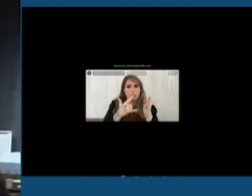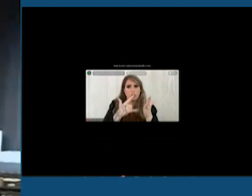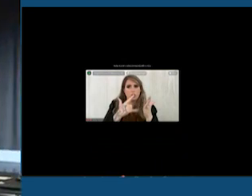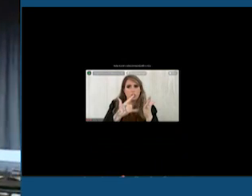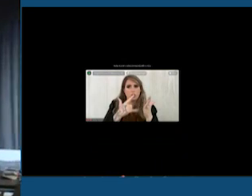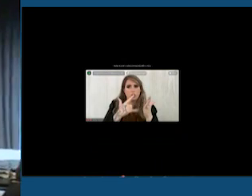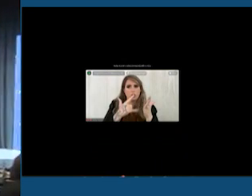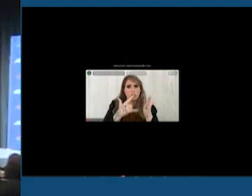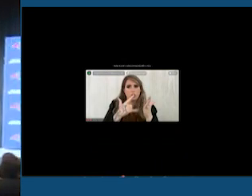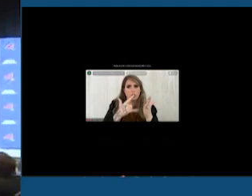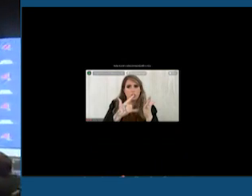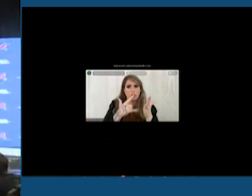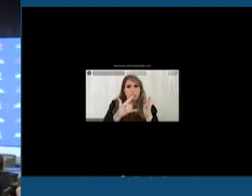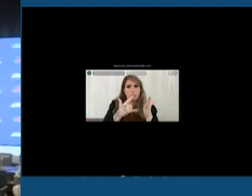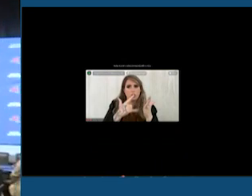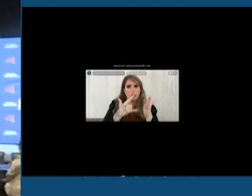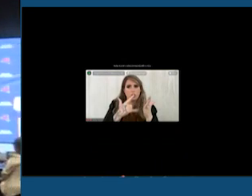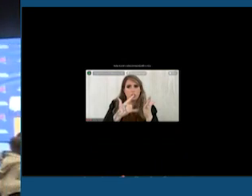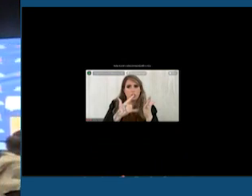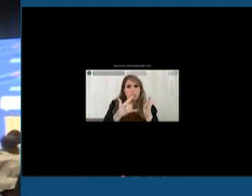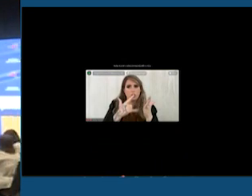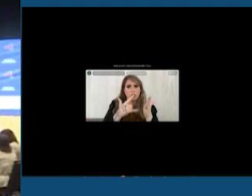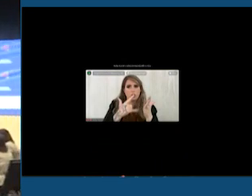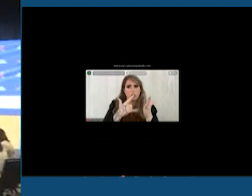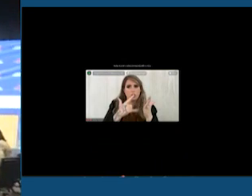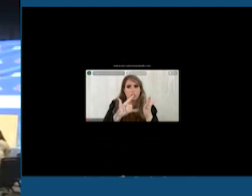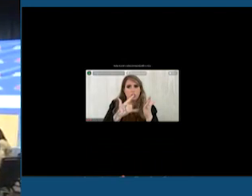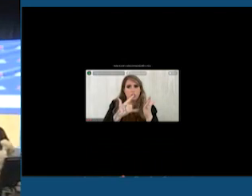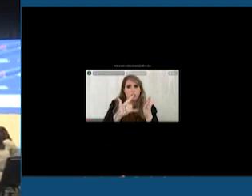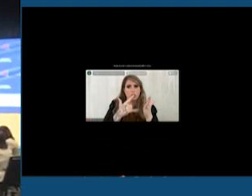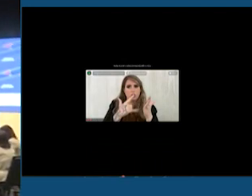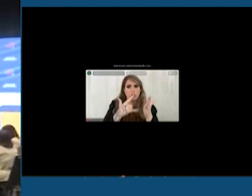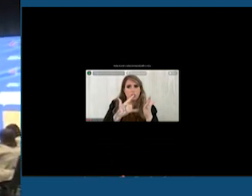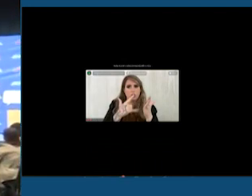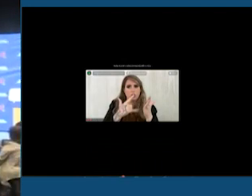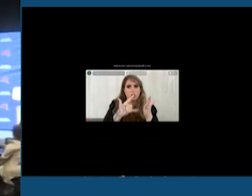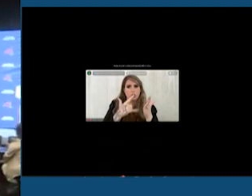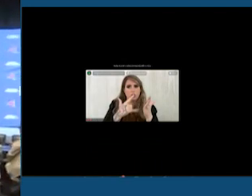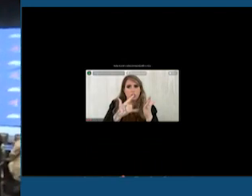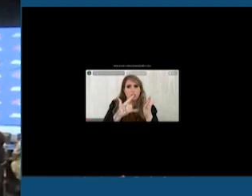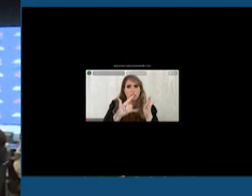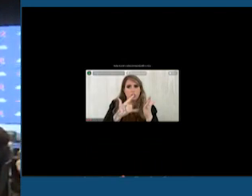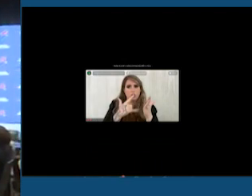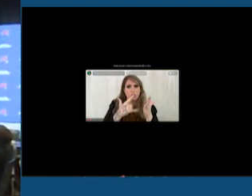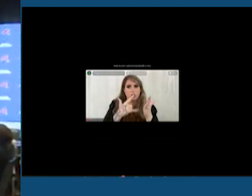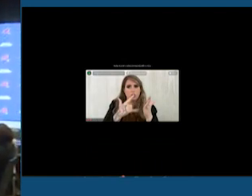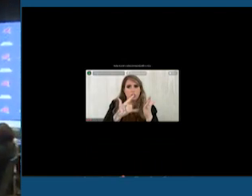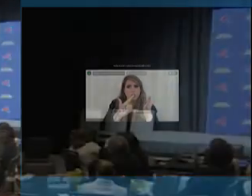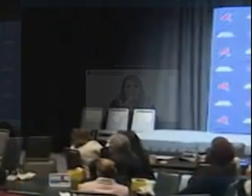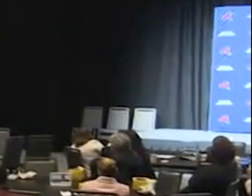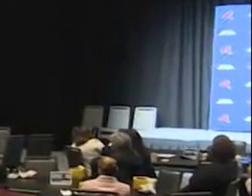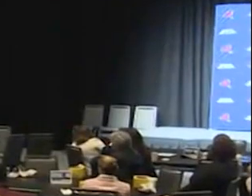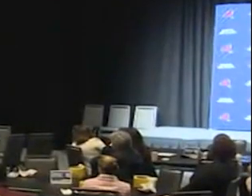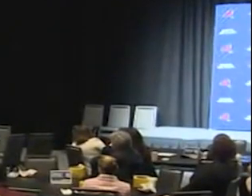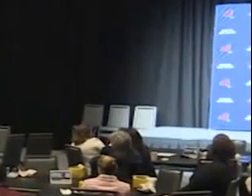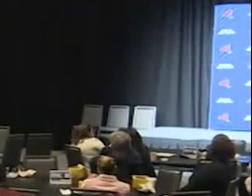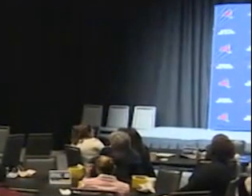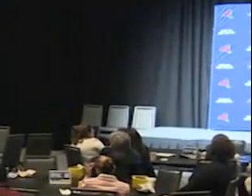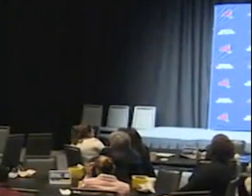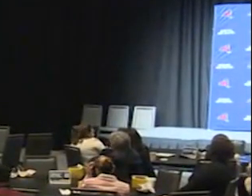learners. Artwork. Football fields. thinking about your best